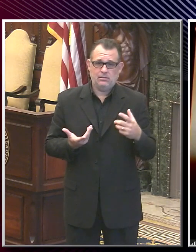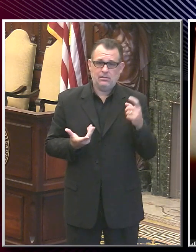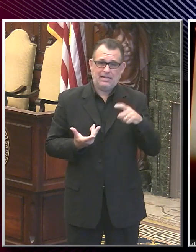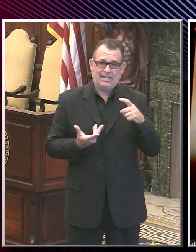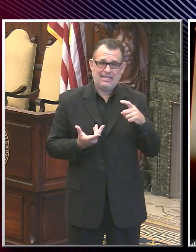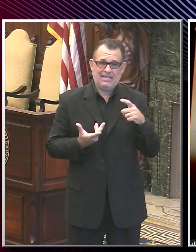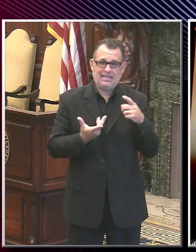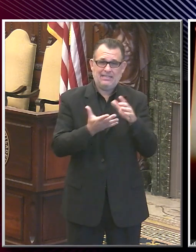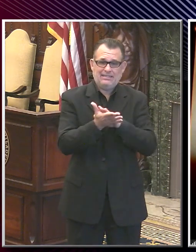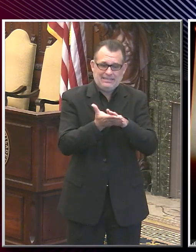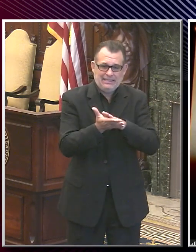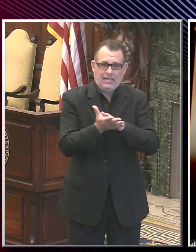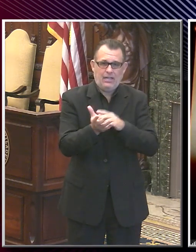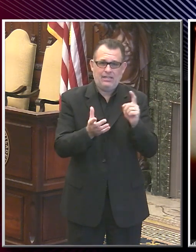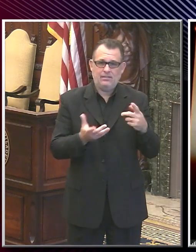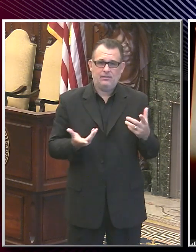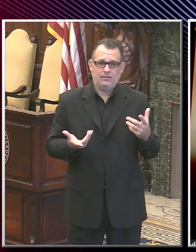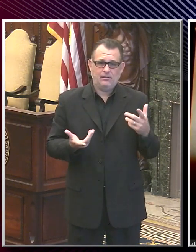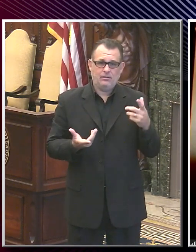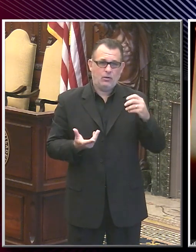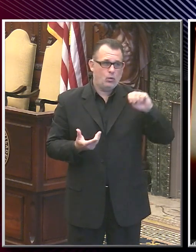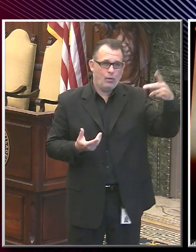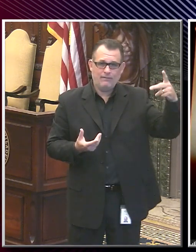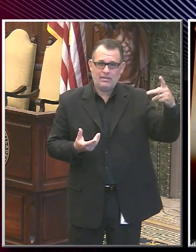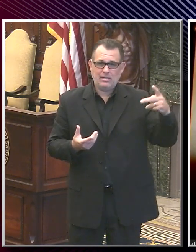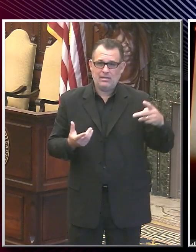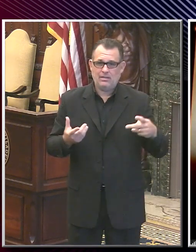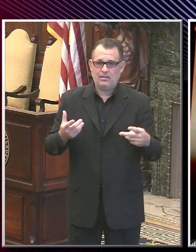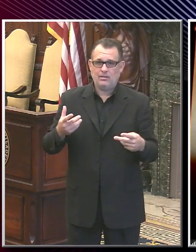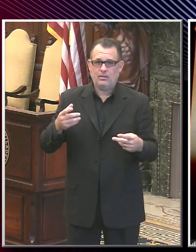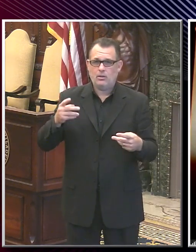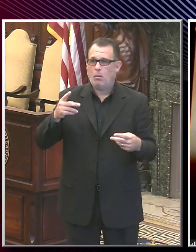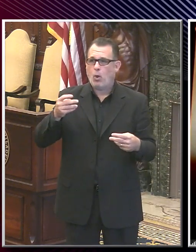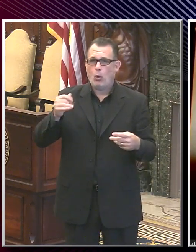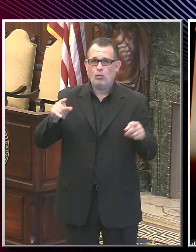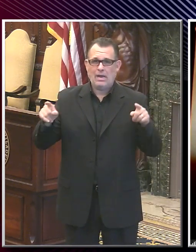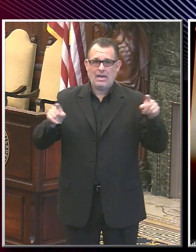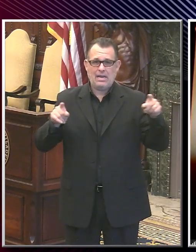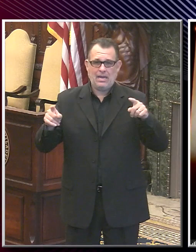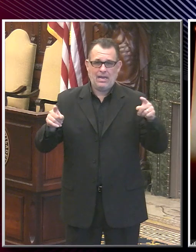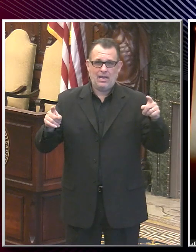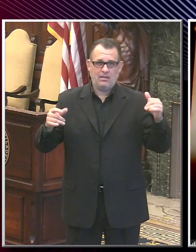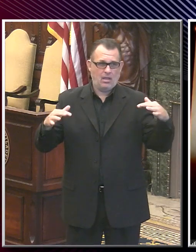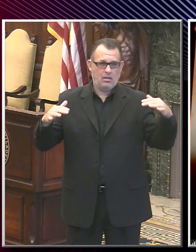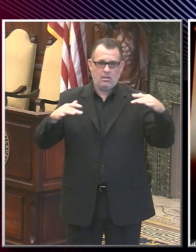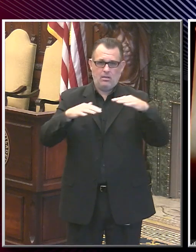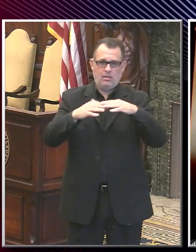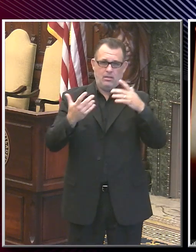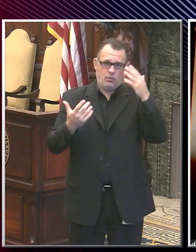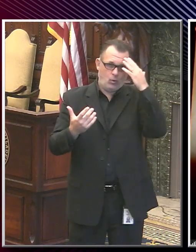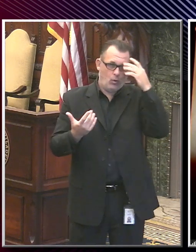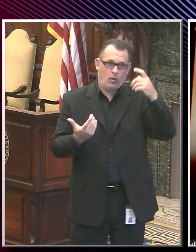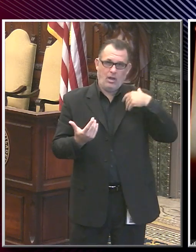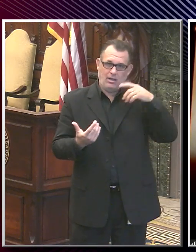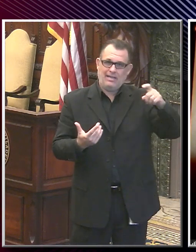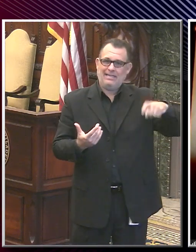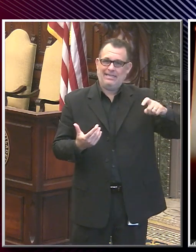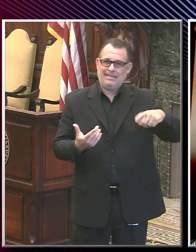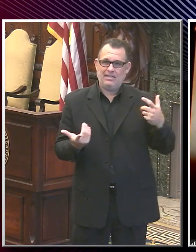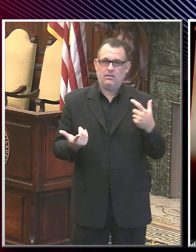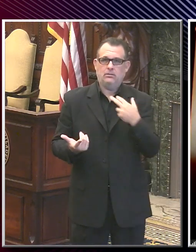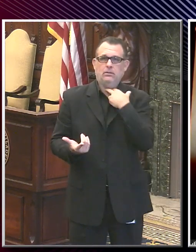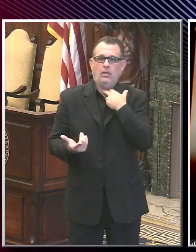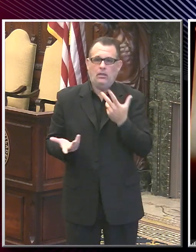live in both neighborhoods, one in North Philadelphia and one out on the Parkway. Not happy with the situation, and we're stuck in the middle trying to balance it